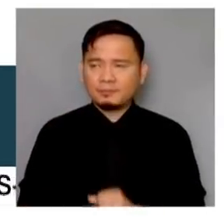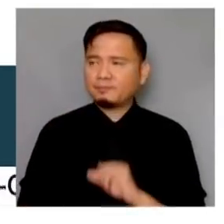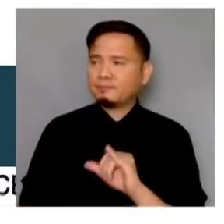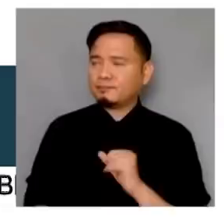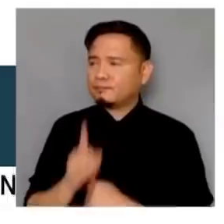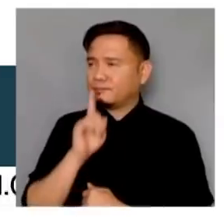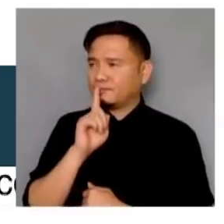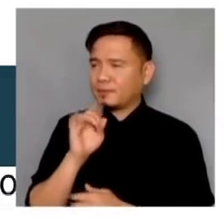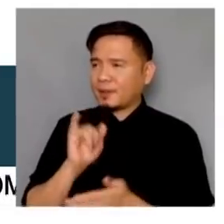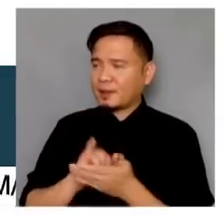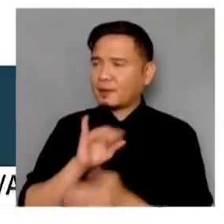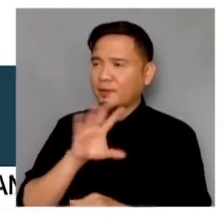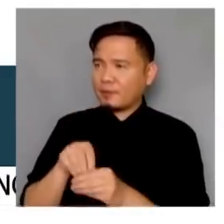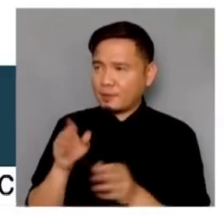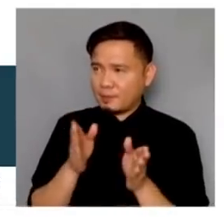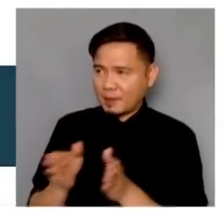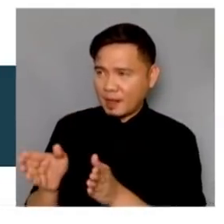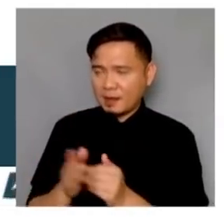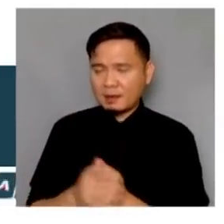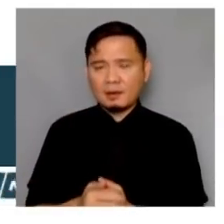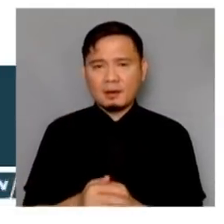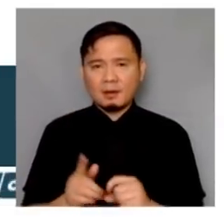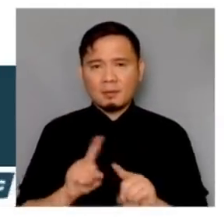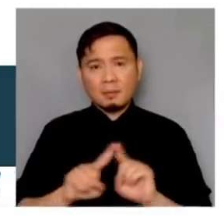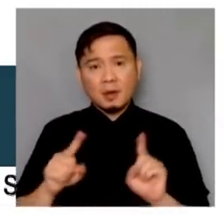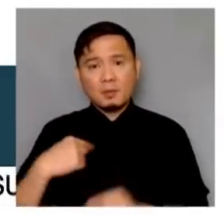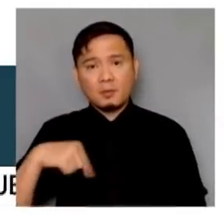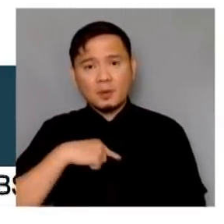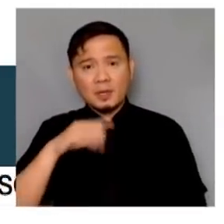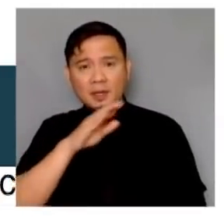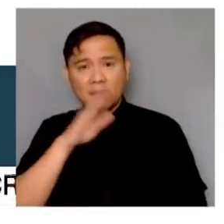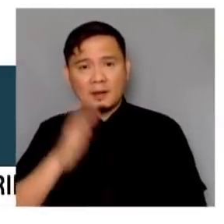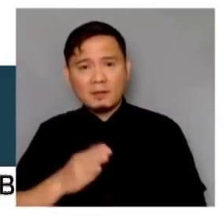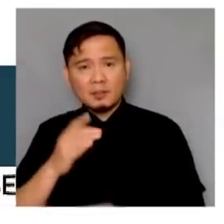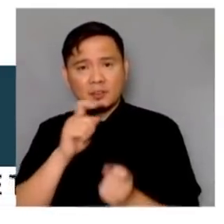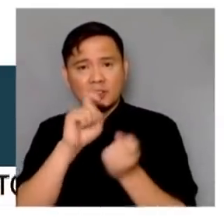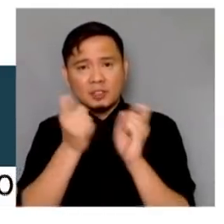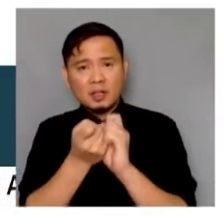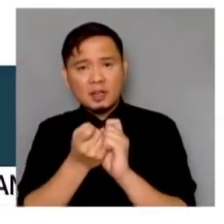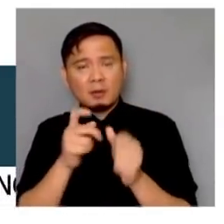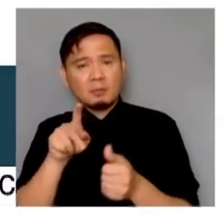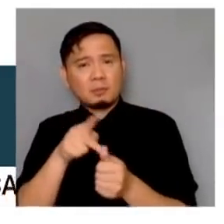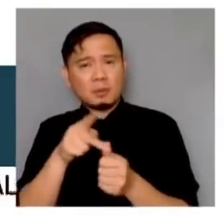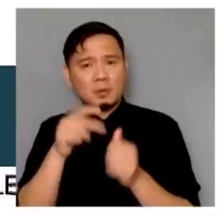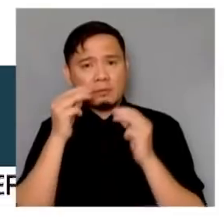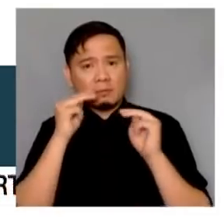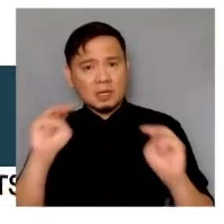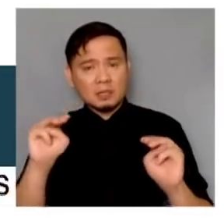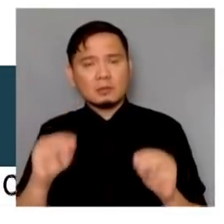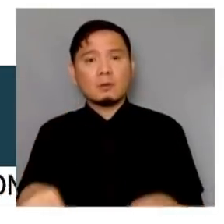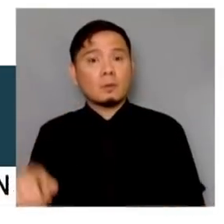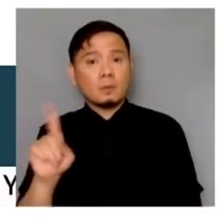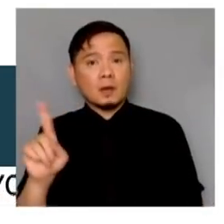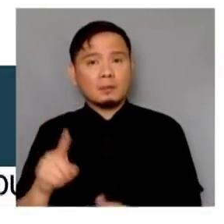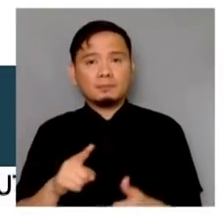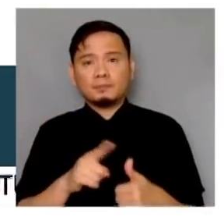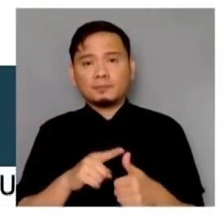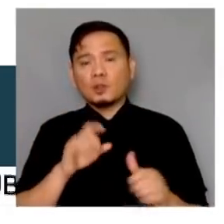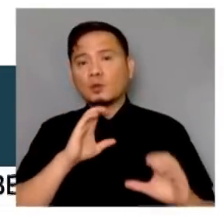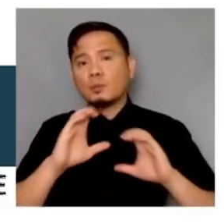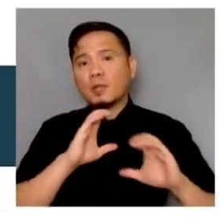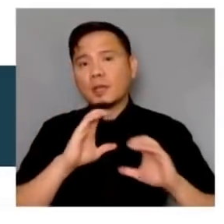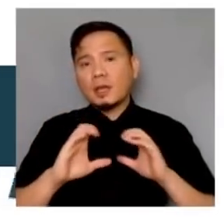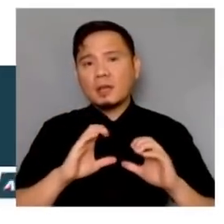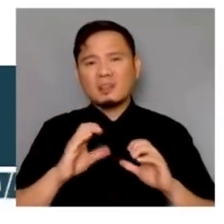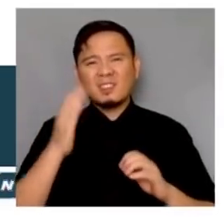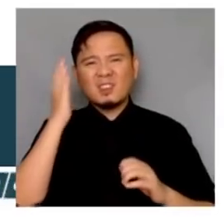actually. But we never changed the main message of communicating the pillar,